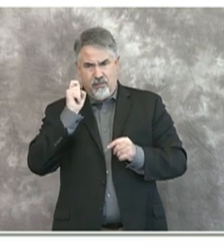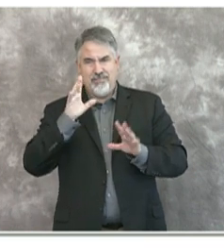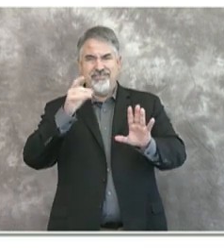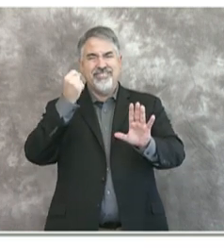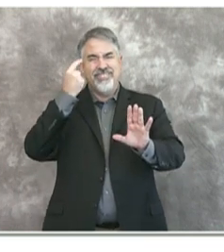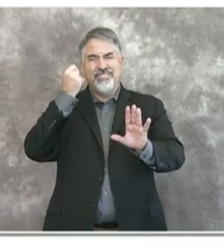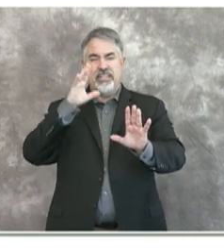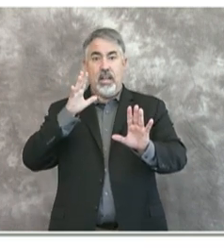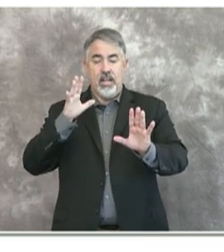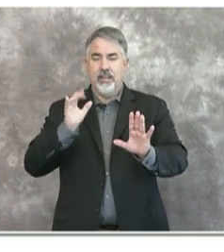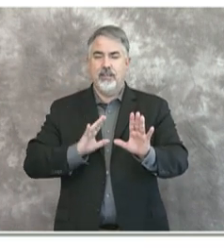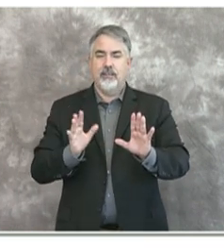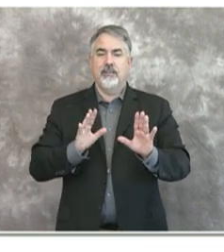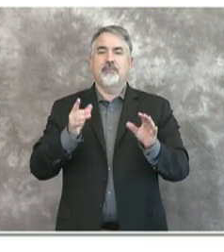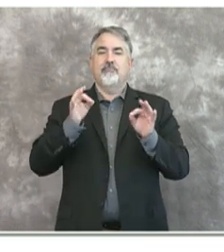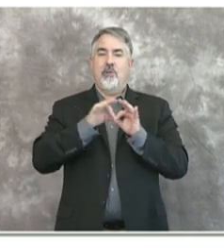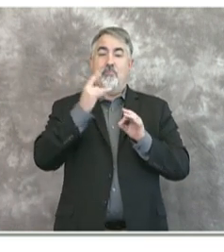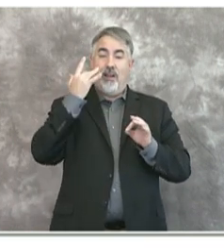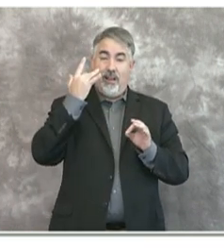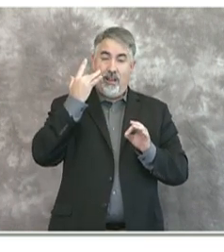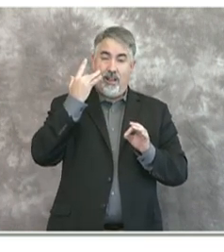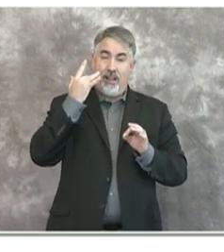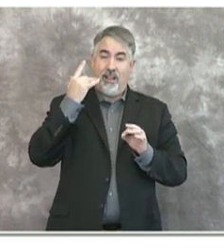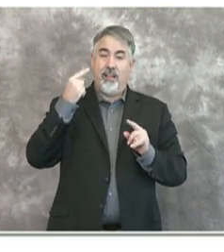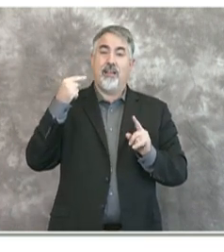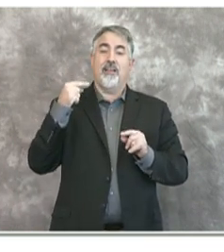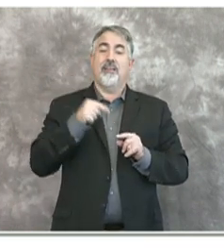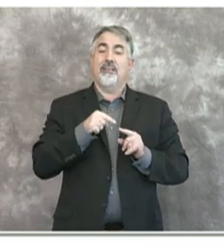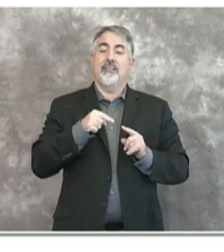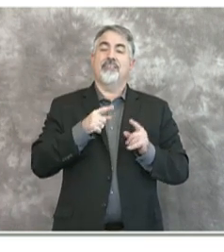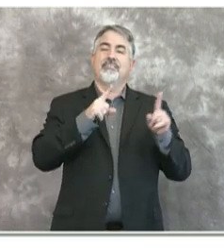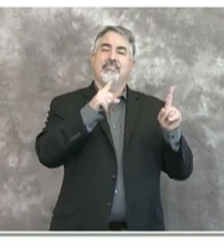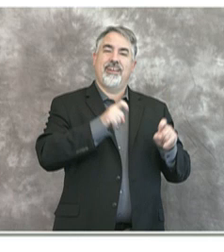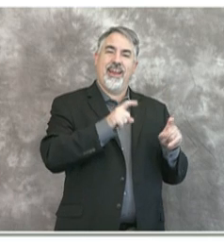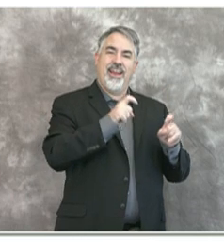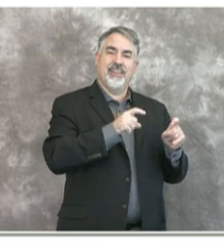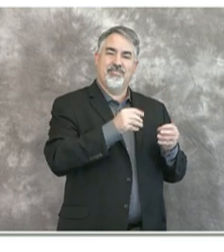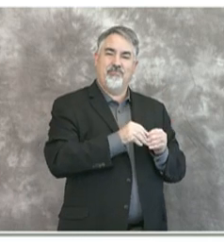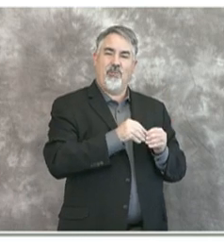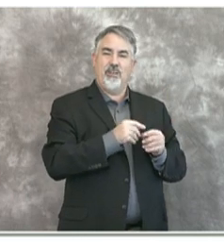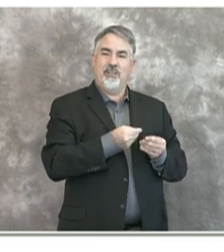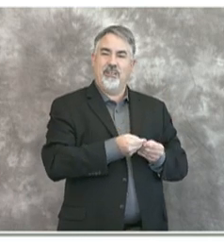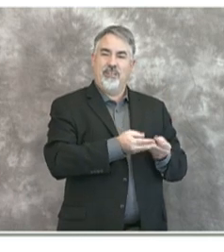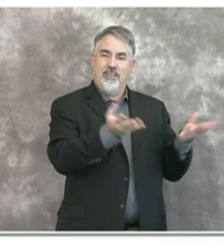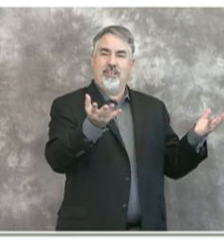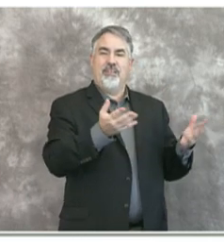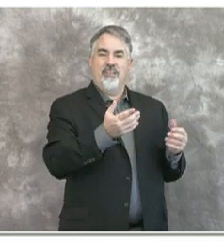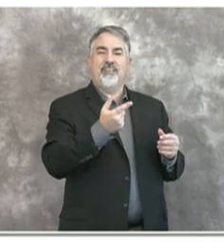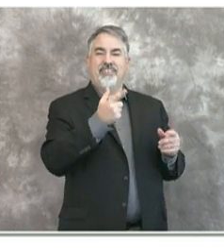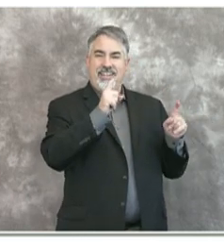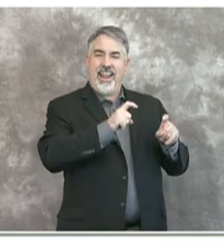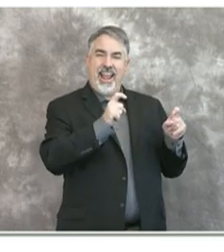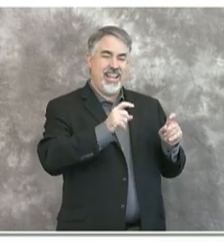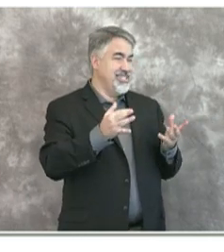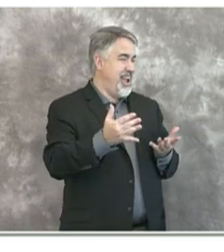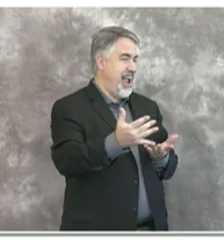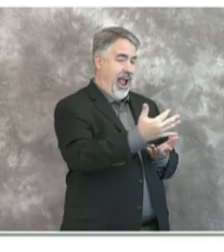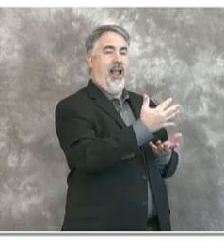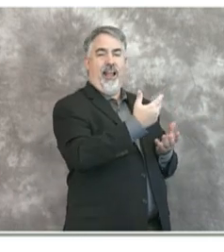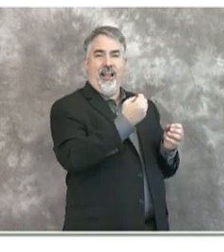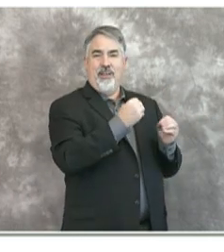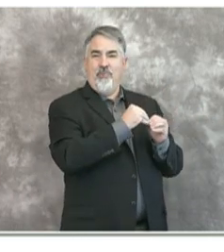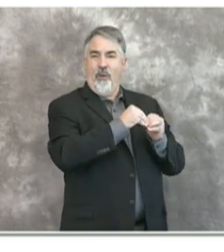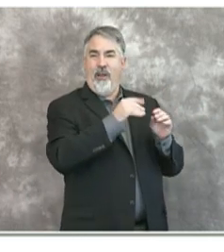important that we put this in the context of it's also our single highest day of testing throughout the evolution of coronavirus, which is why